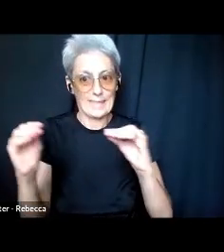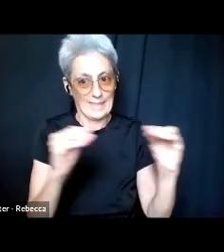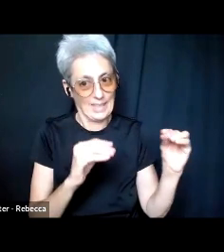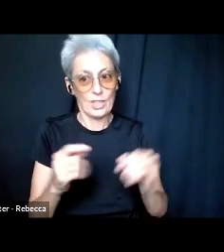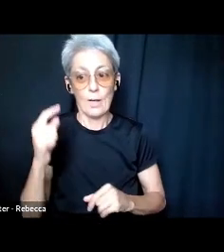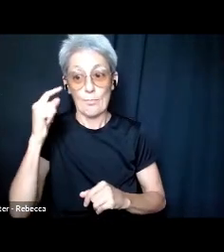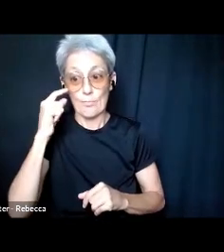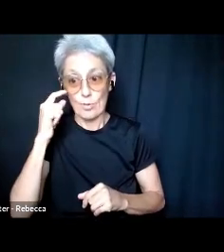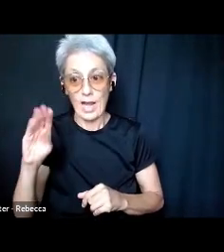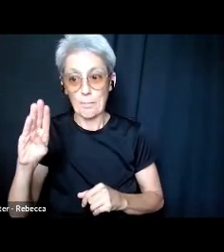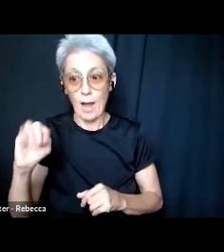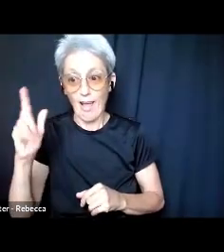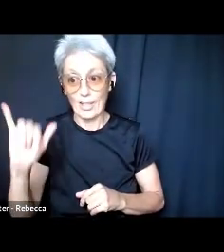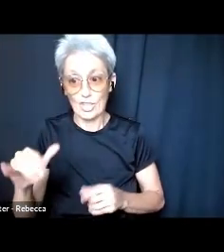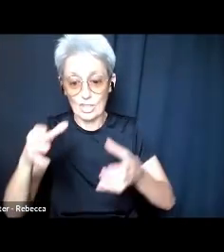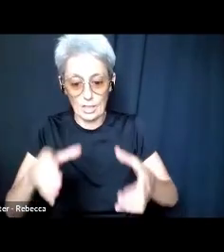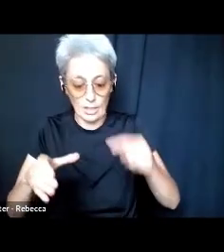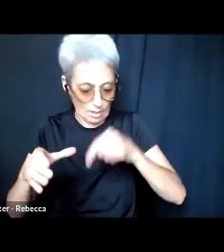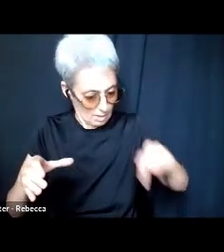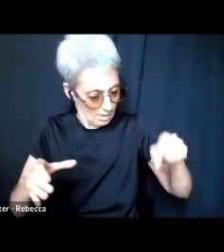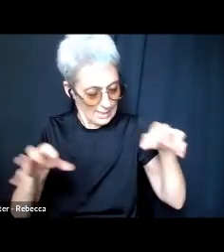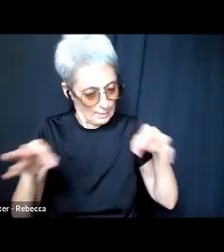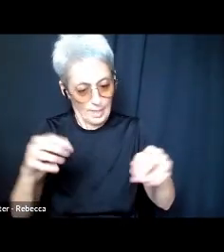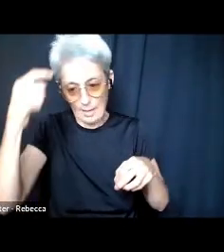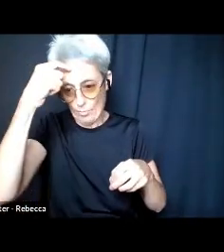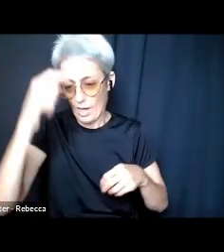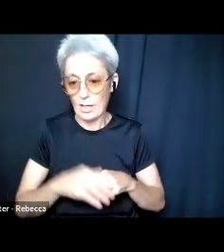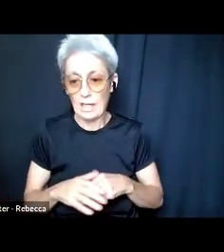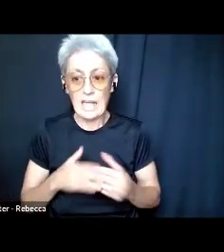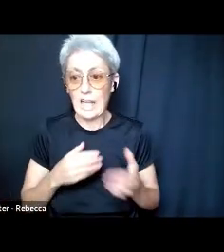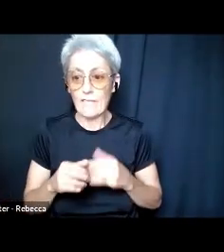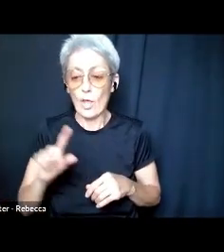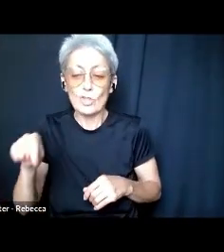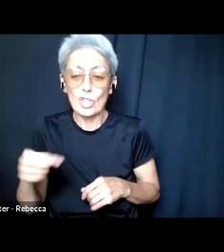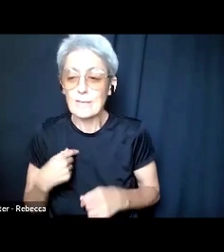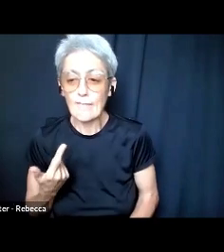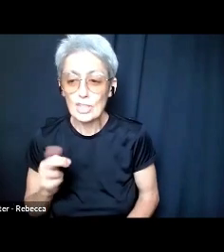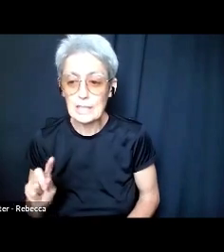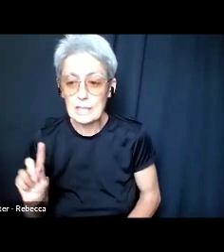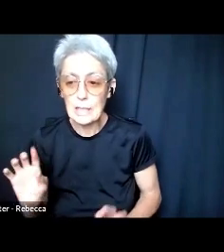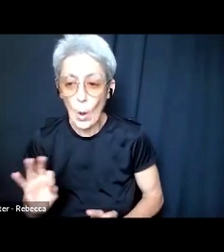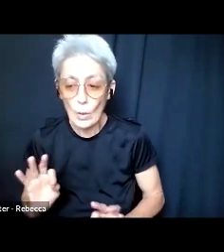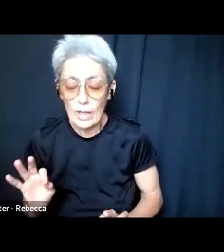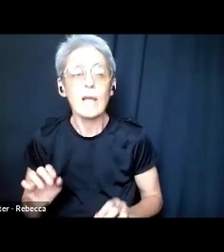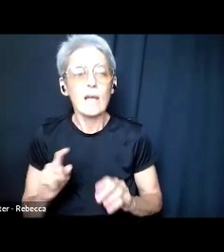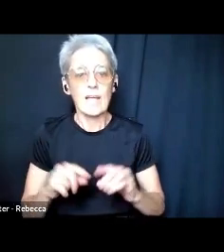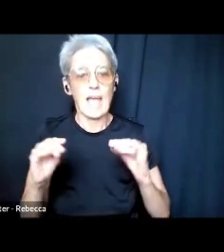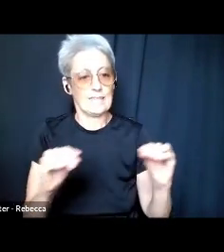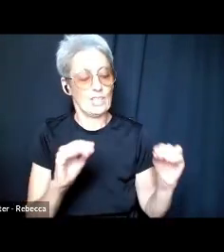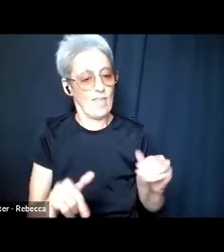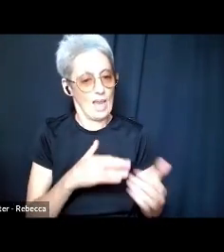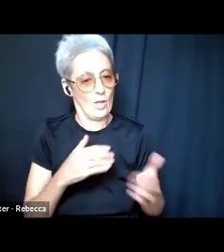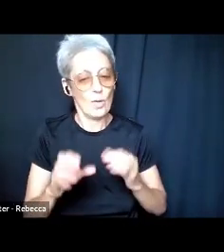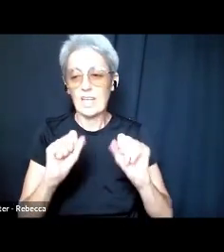biology session, even if they just have a GED. That's okay. We want them to have the tools. We